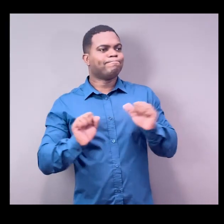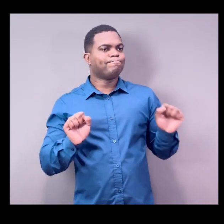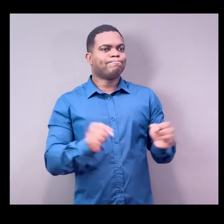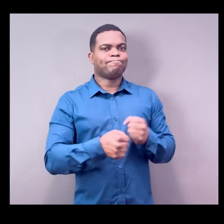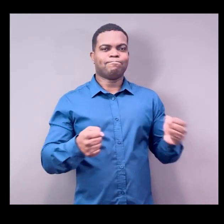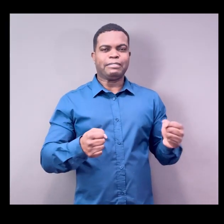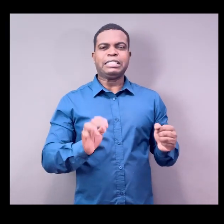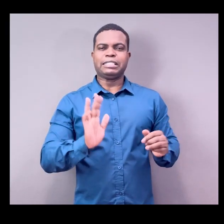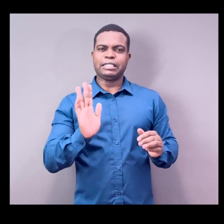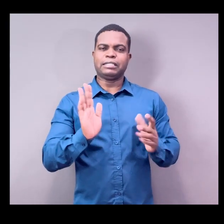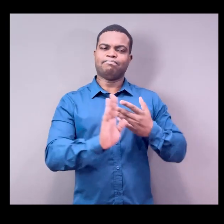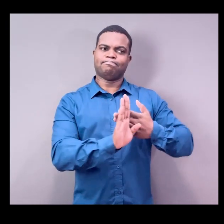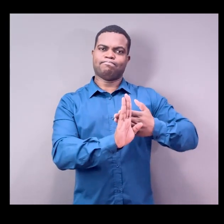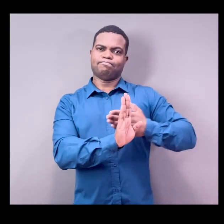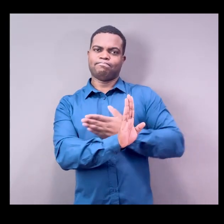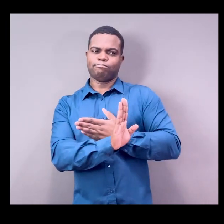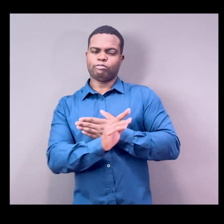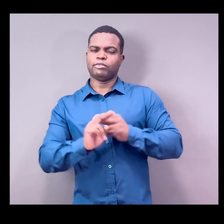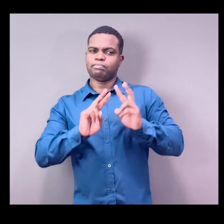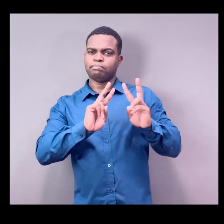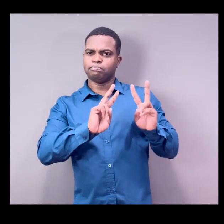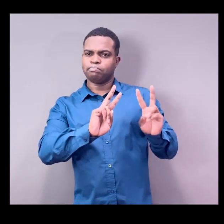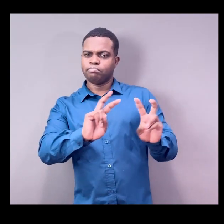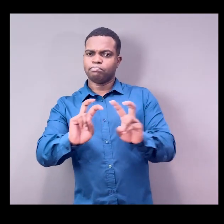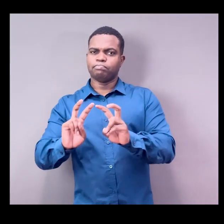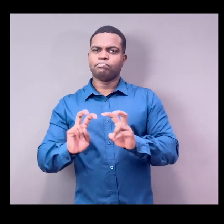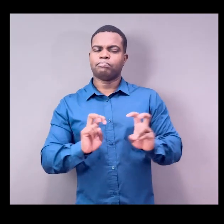interest. Now, how do you address it?